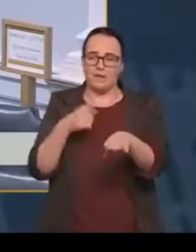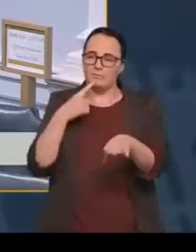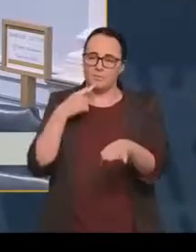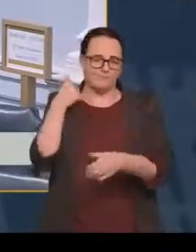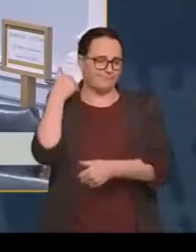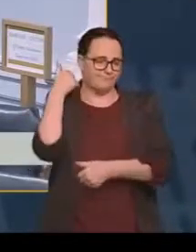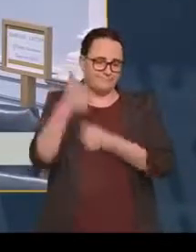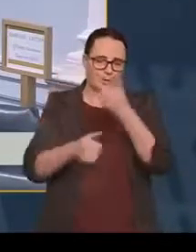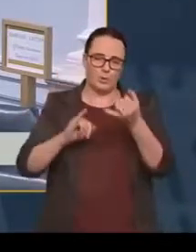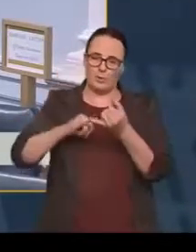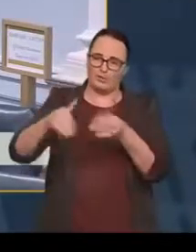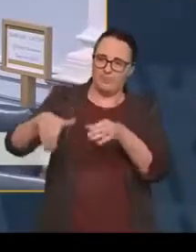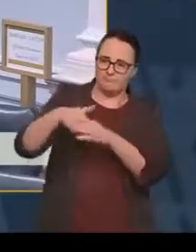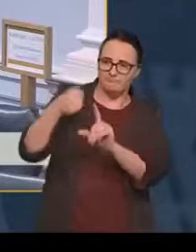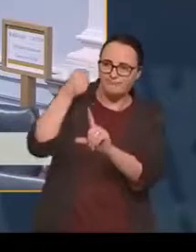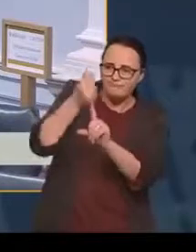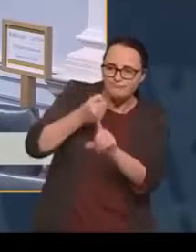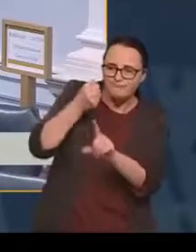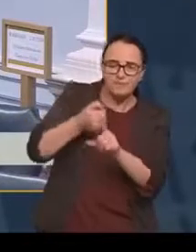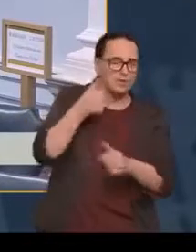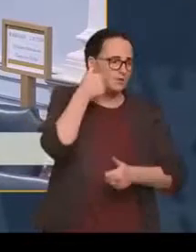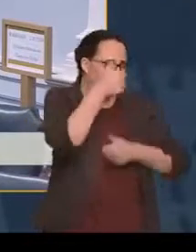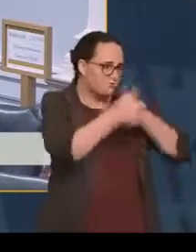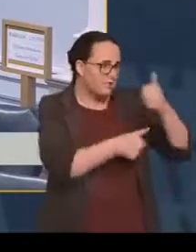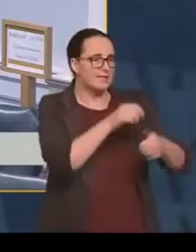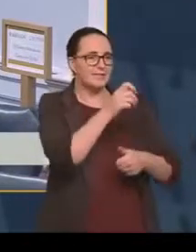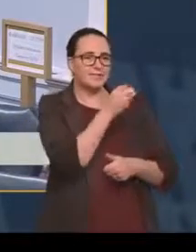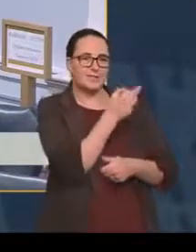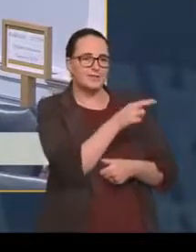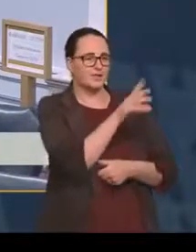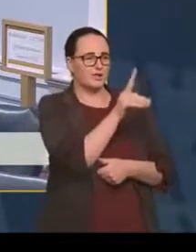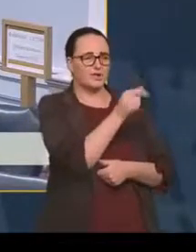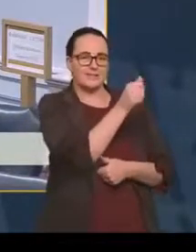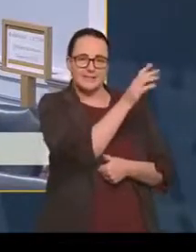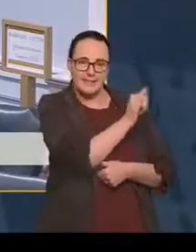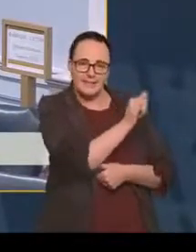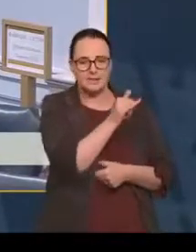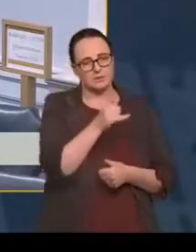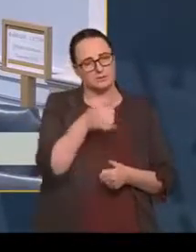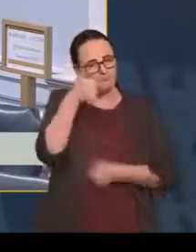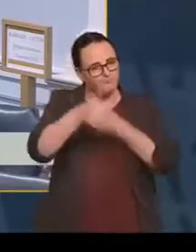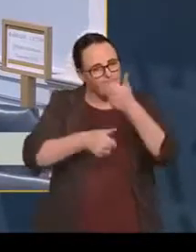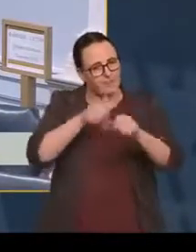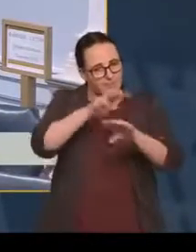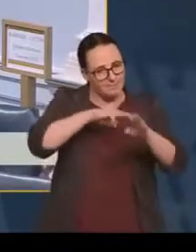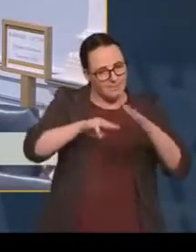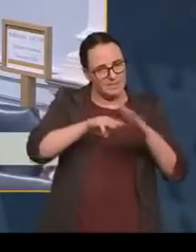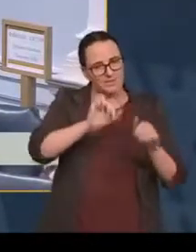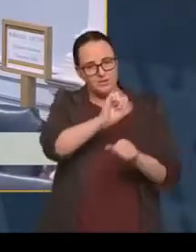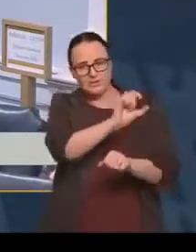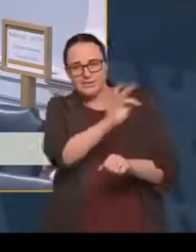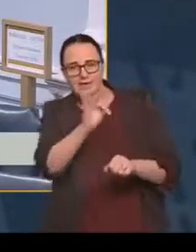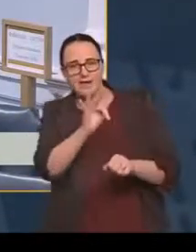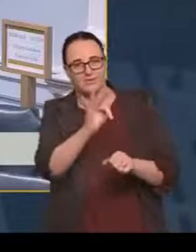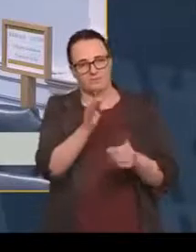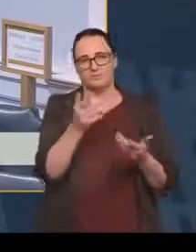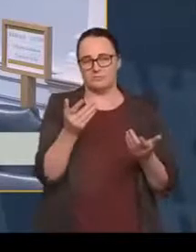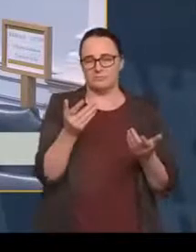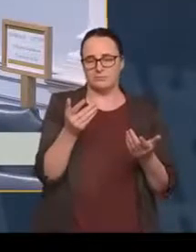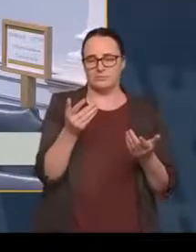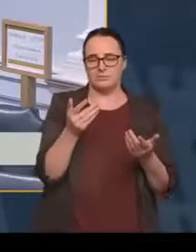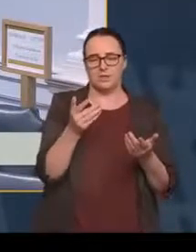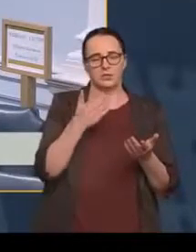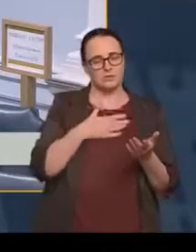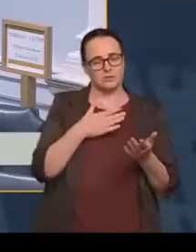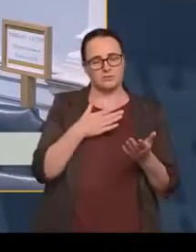regard. But to congratulate the campaigners, to congratulate Senator Daly, to congratulate Minister, your officials and yourself as well,